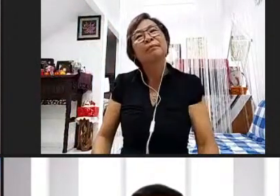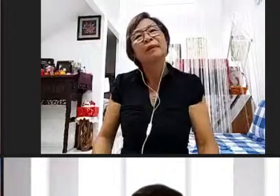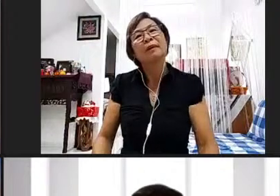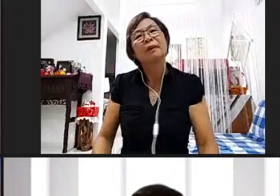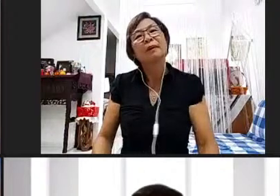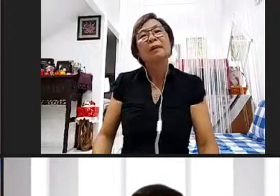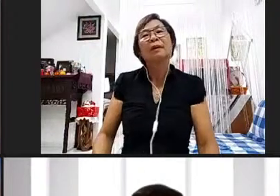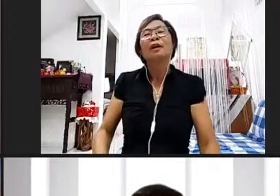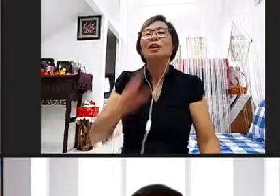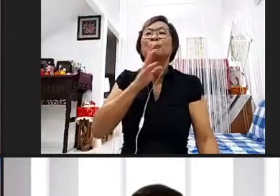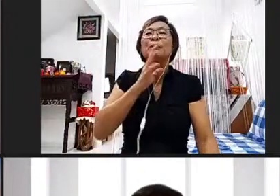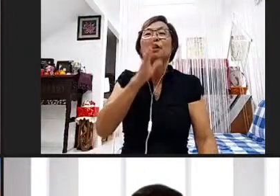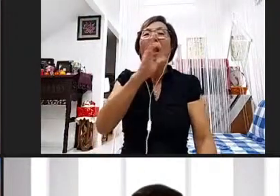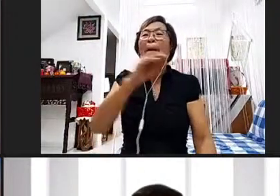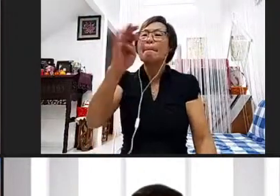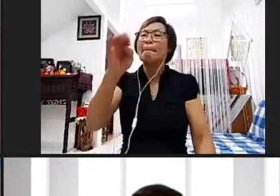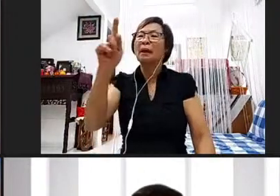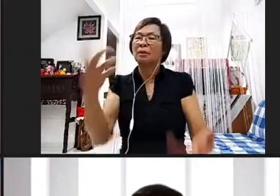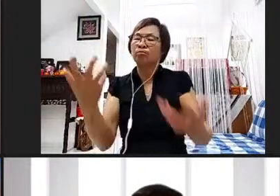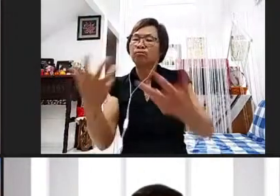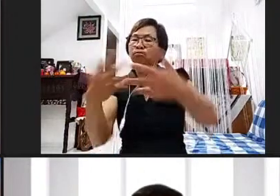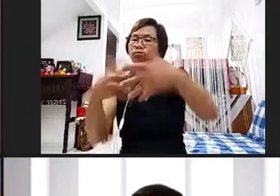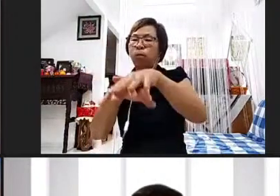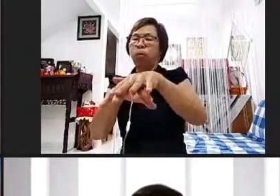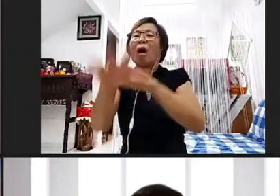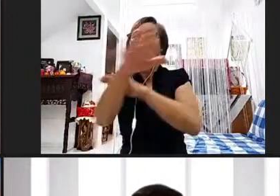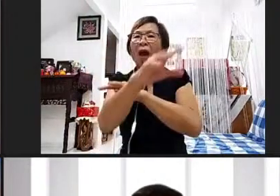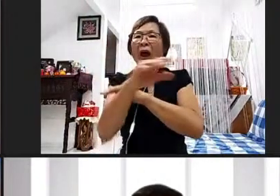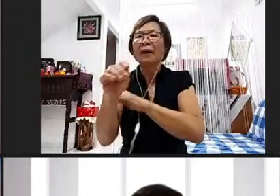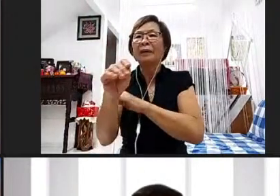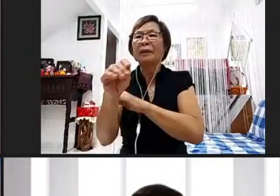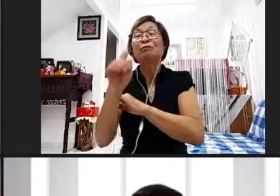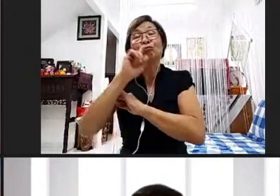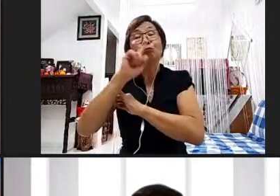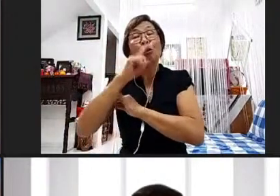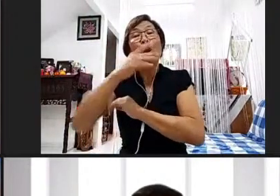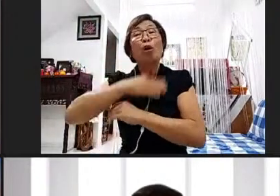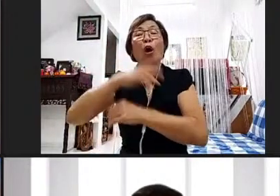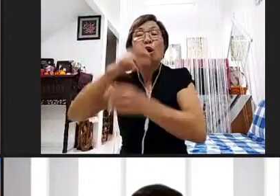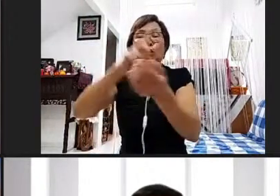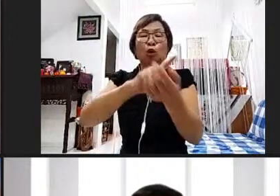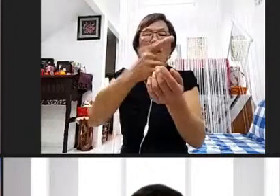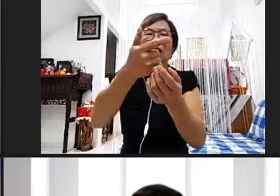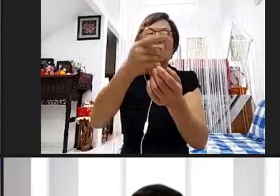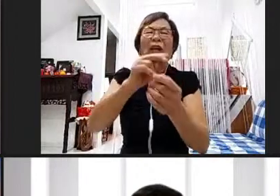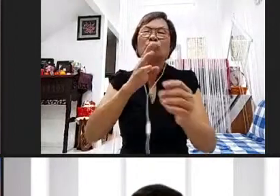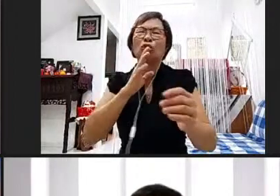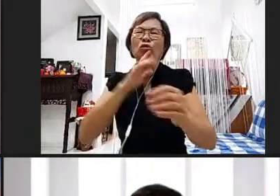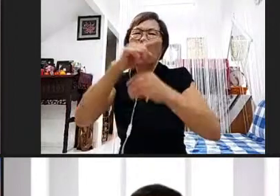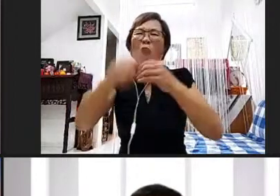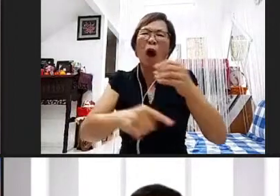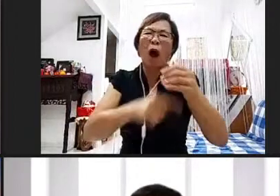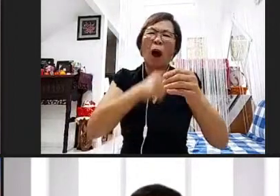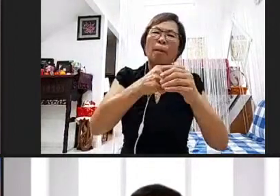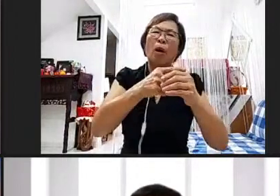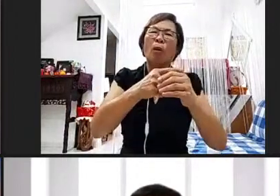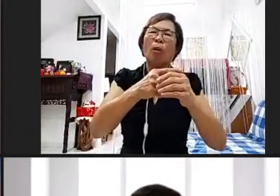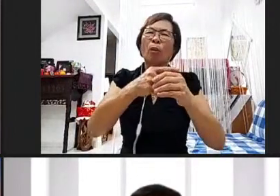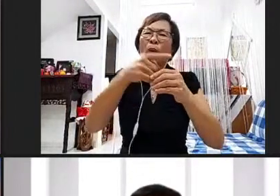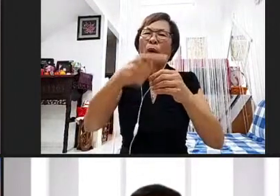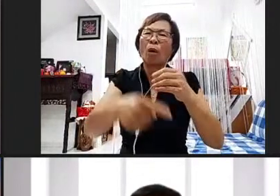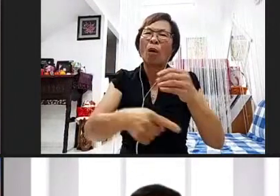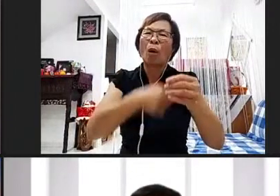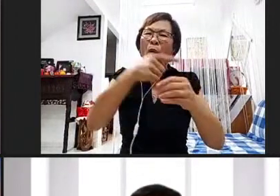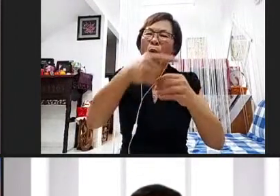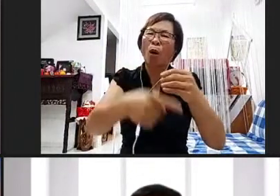Speech and metta, they come together. And also, of course, our Dr. Gan has spoken a lot on ethical practice, on